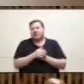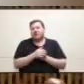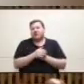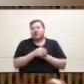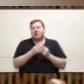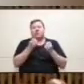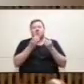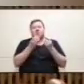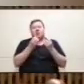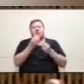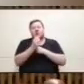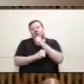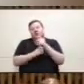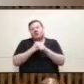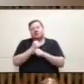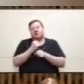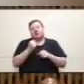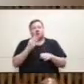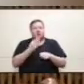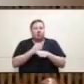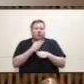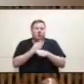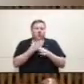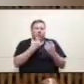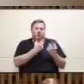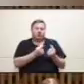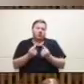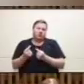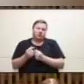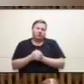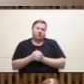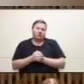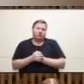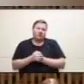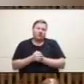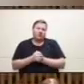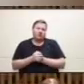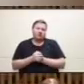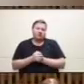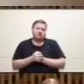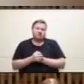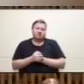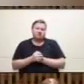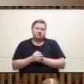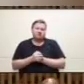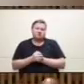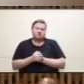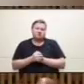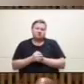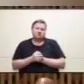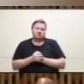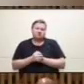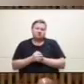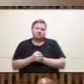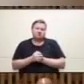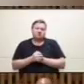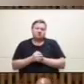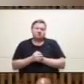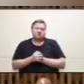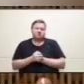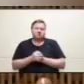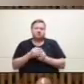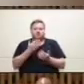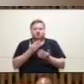works that were to be undertaken, it was spent for, and we can avail the